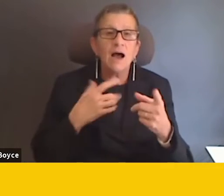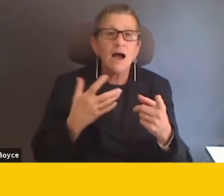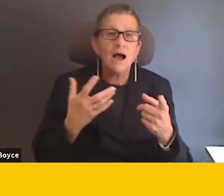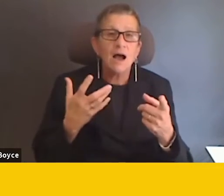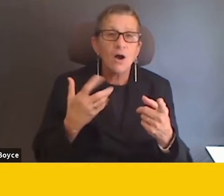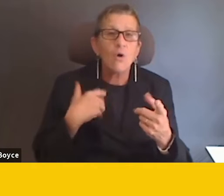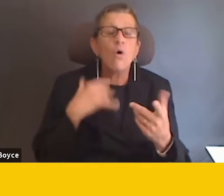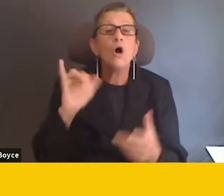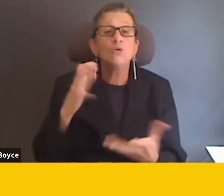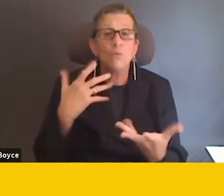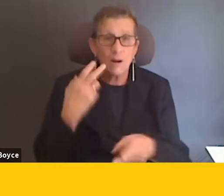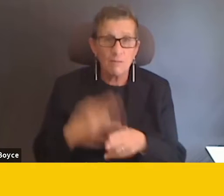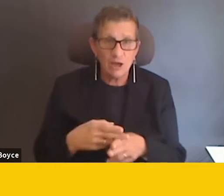also mention that I